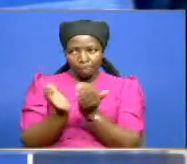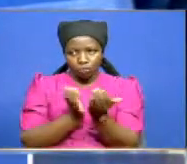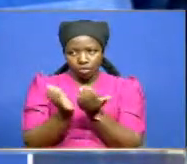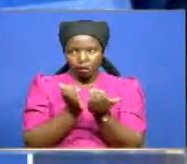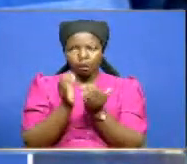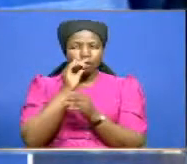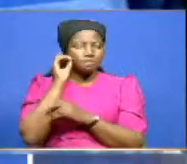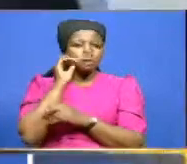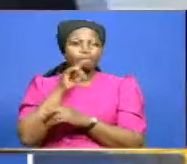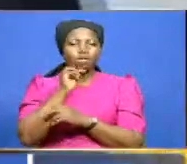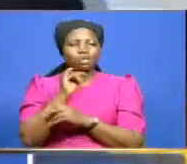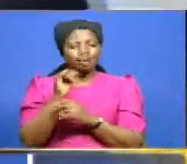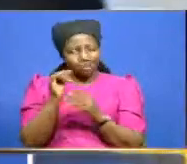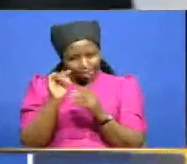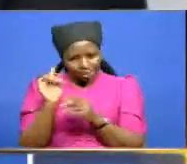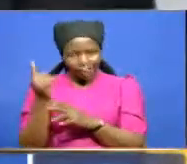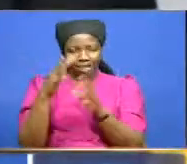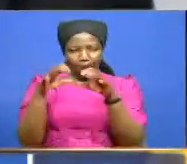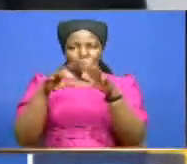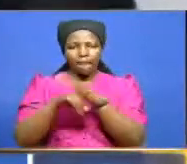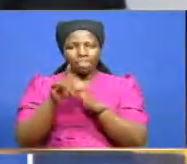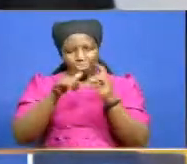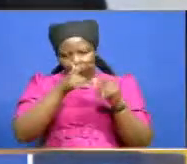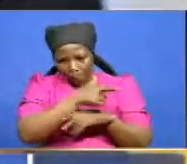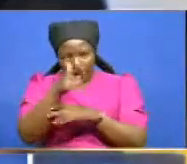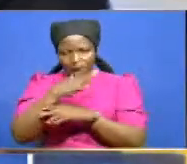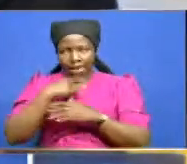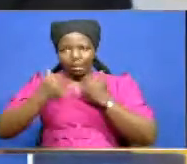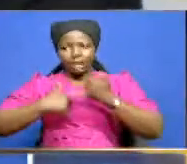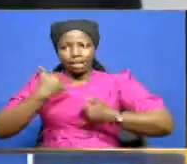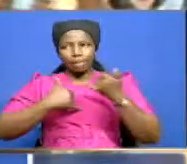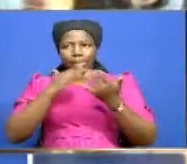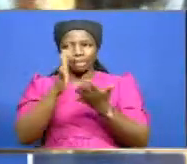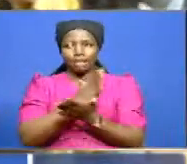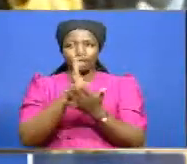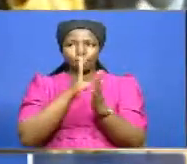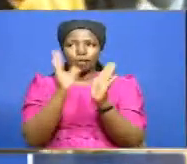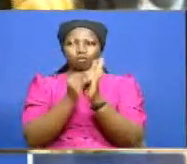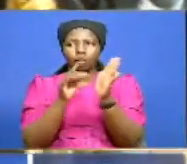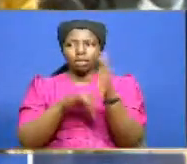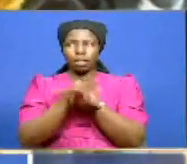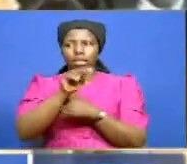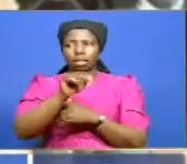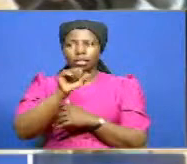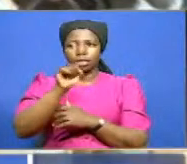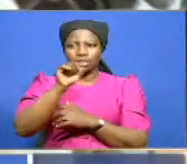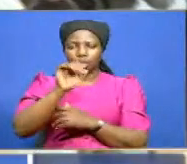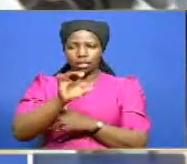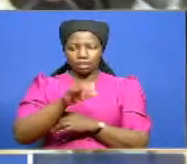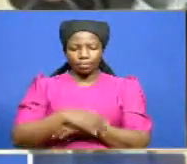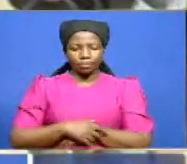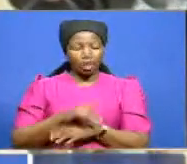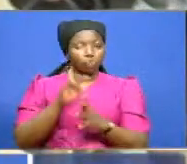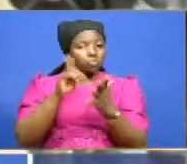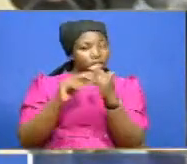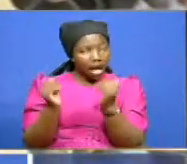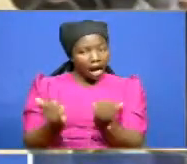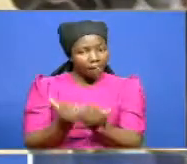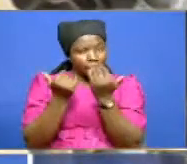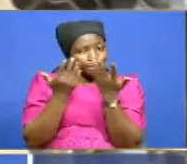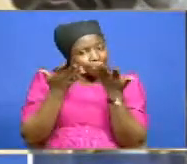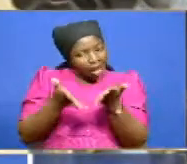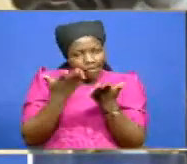entertainment sector to be listed on the growth enterprise market segment of the NSE. The event that has just happened behind me